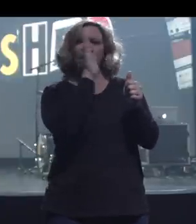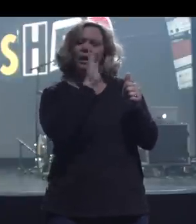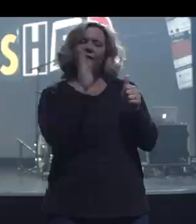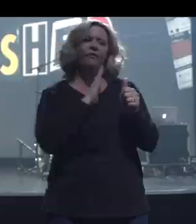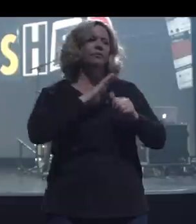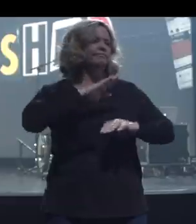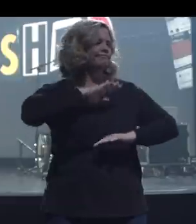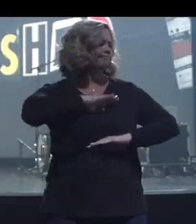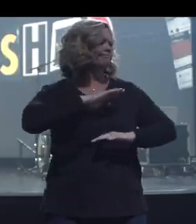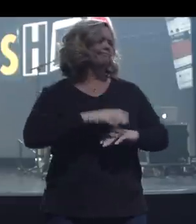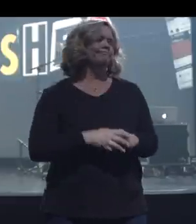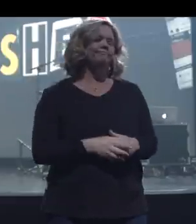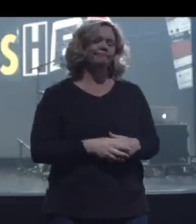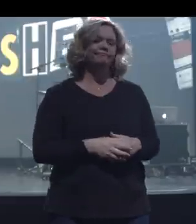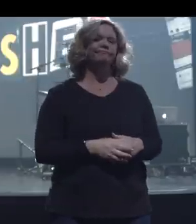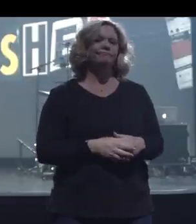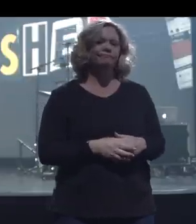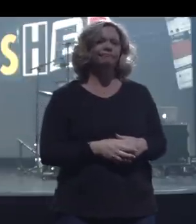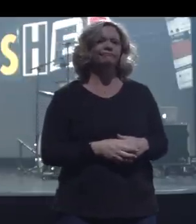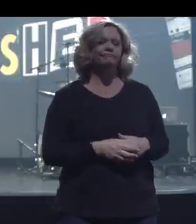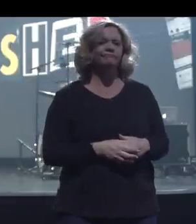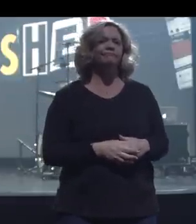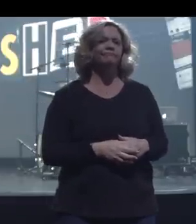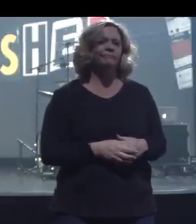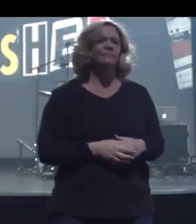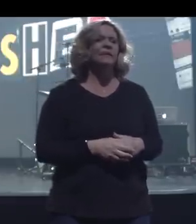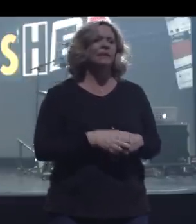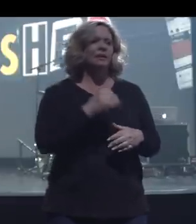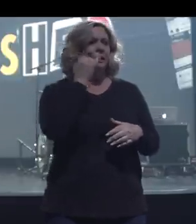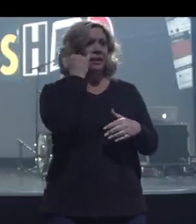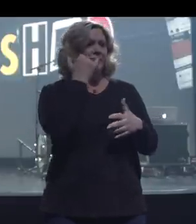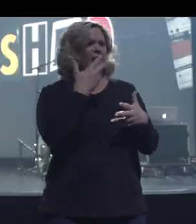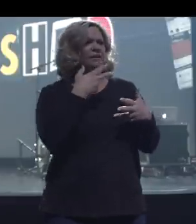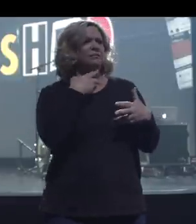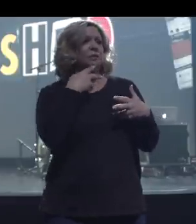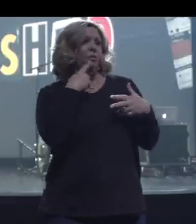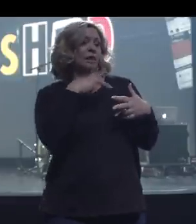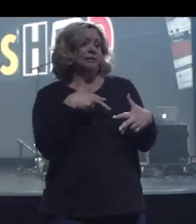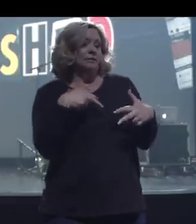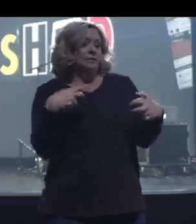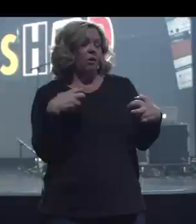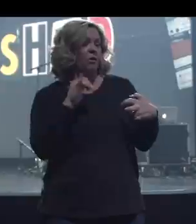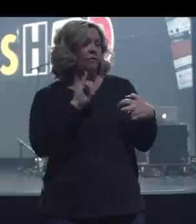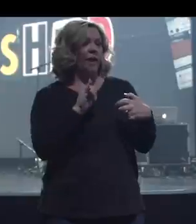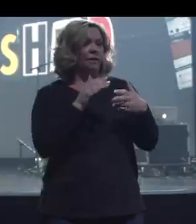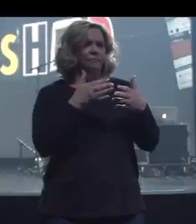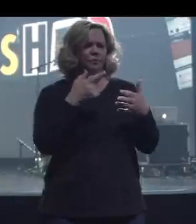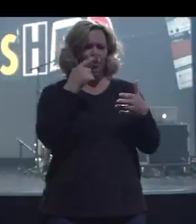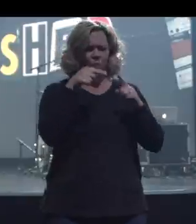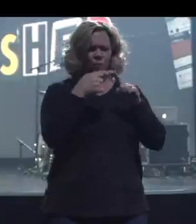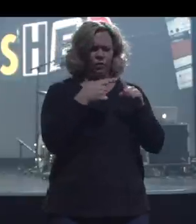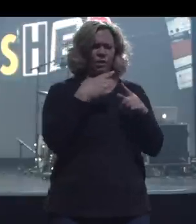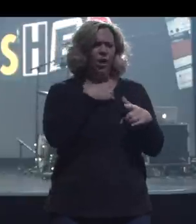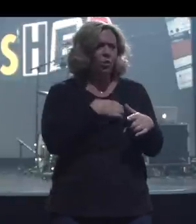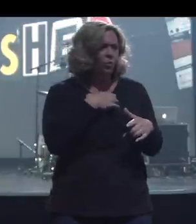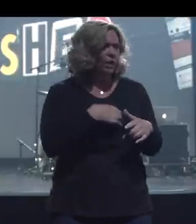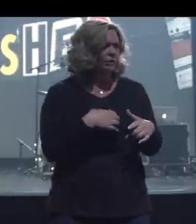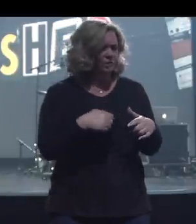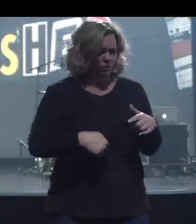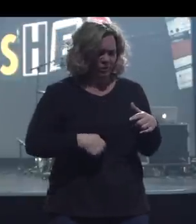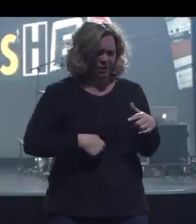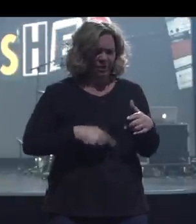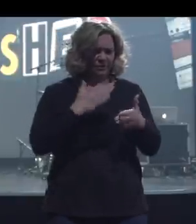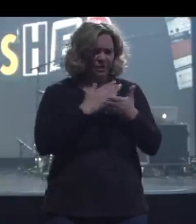Listen, it's an appetite. And we think, well, if I starve the appetite, it goes away. When you starve your stomach, does your appetite go away?